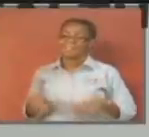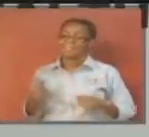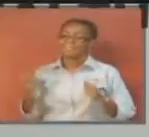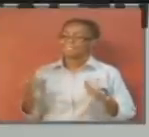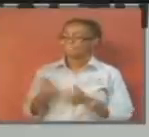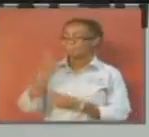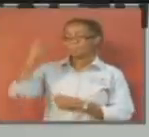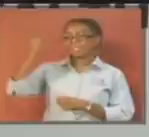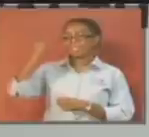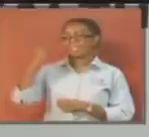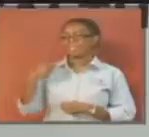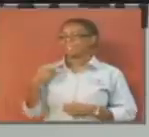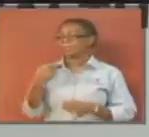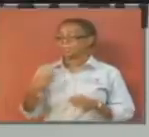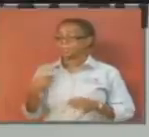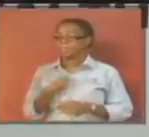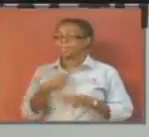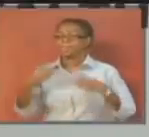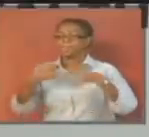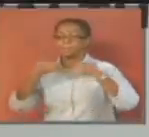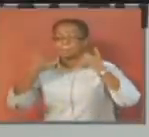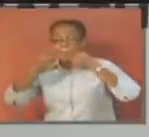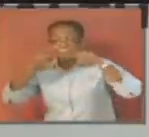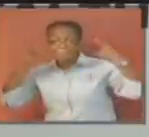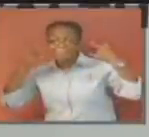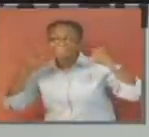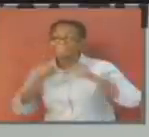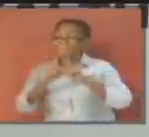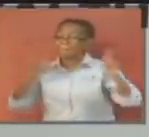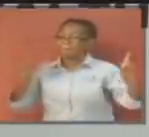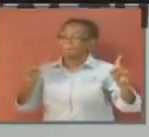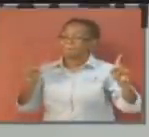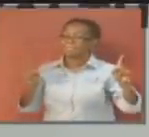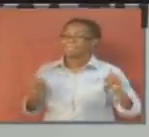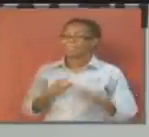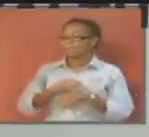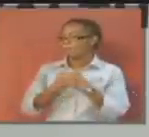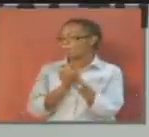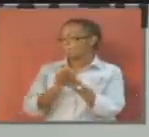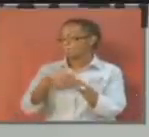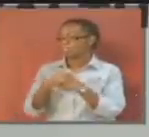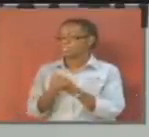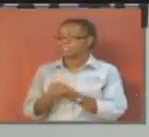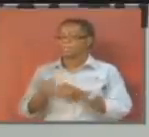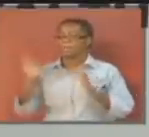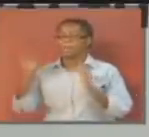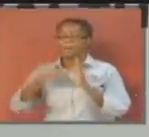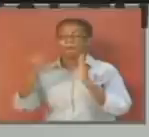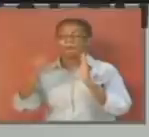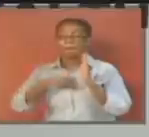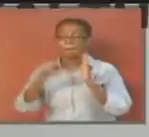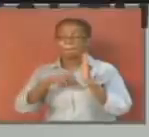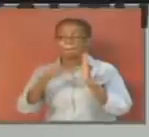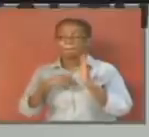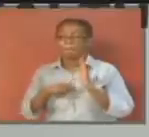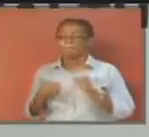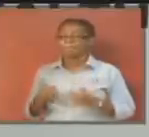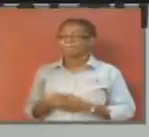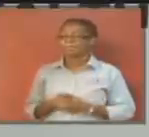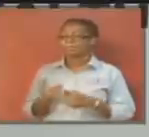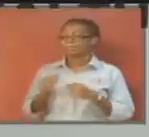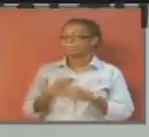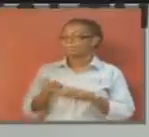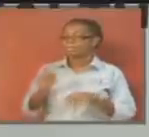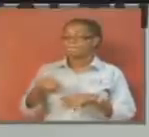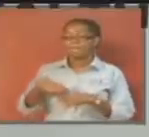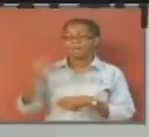watch your distance, and wash your hands. Stay home if you don't need to go out. And as soon as your dose of the